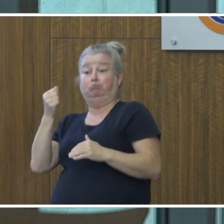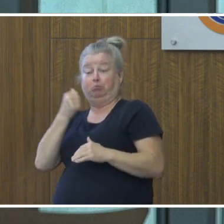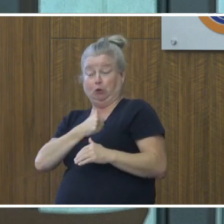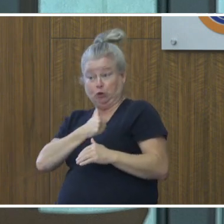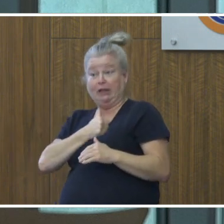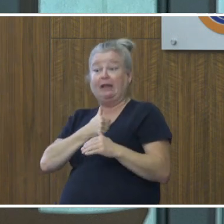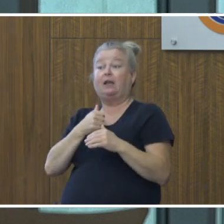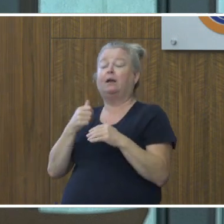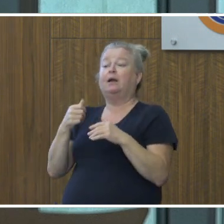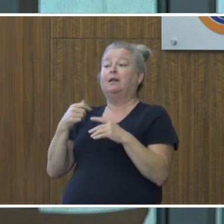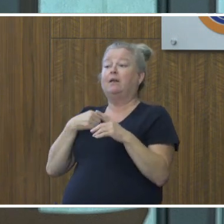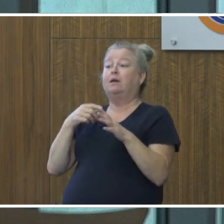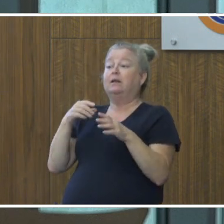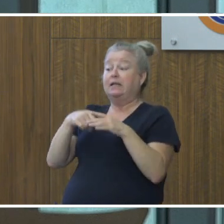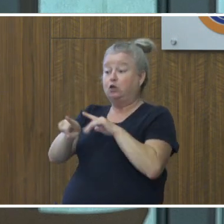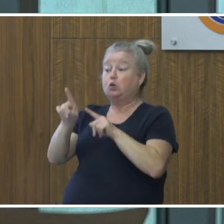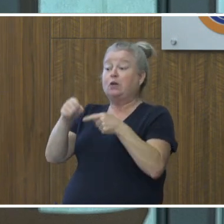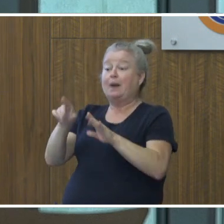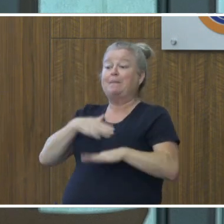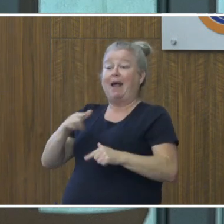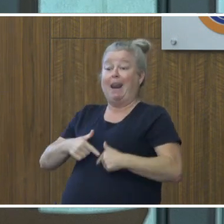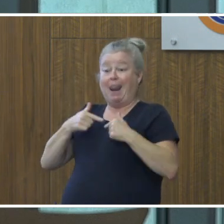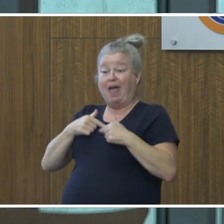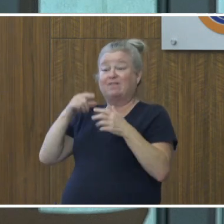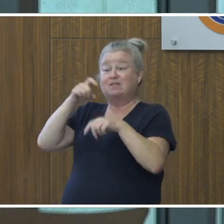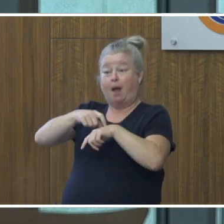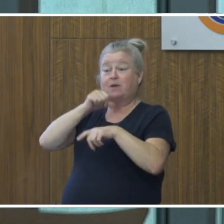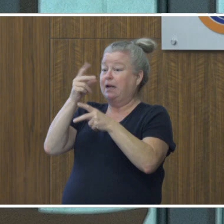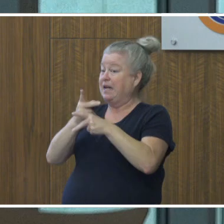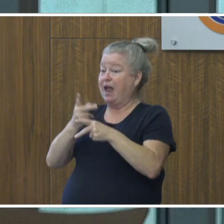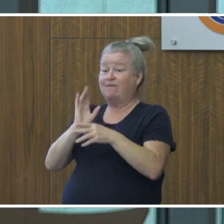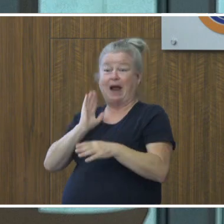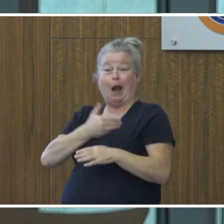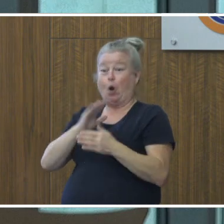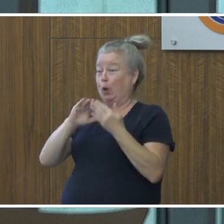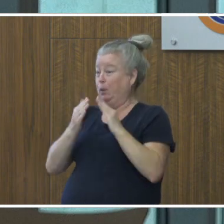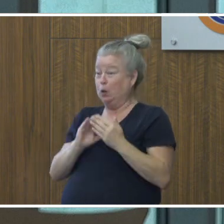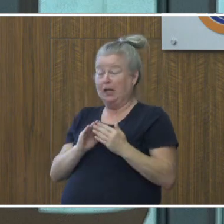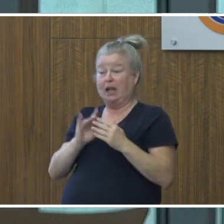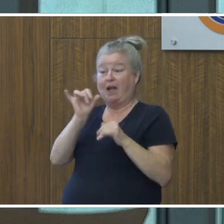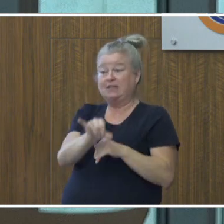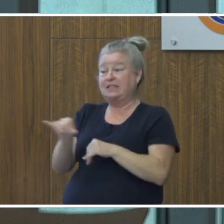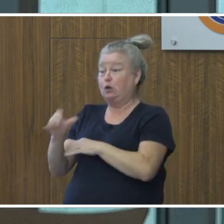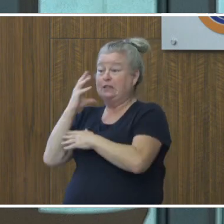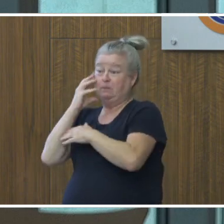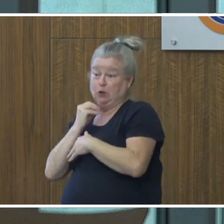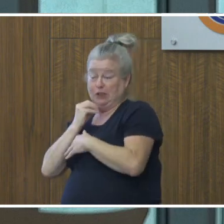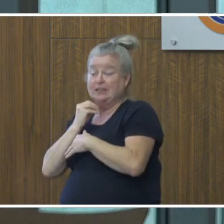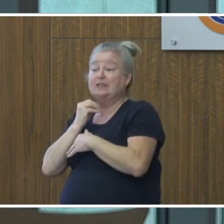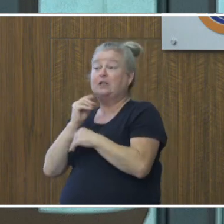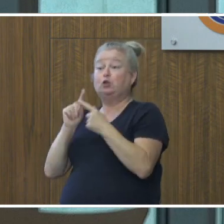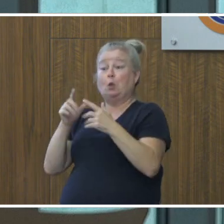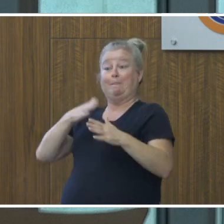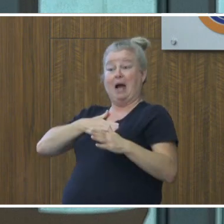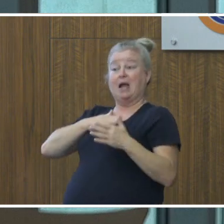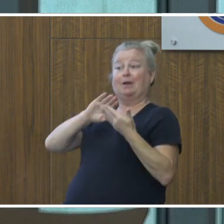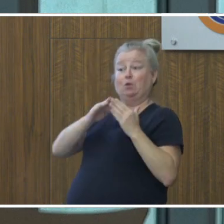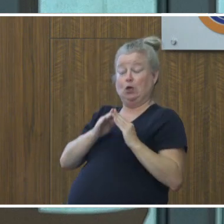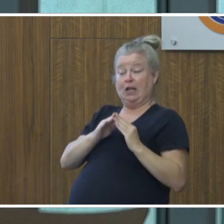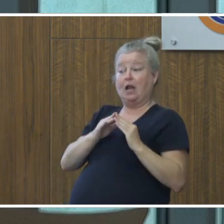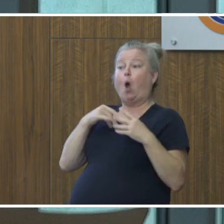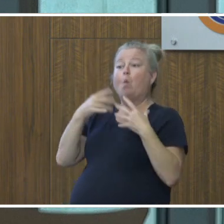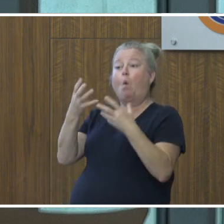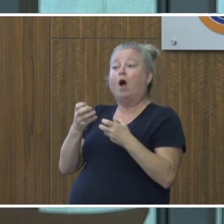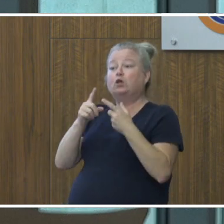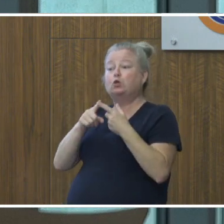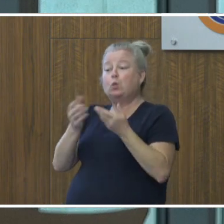officials for at least my lifetime have not really taken care of our communities or have had similar experiences to my community. So I want